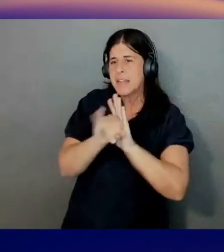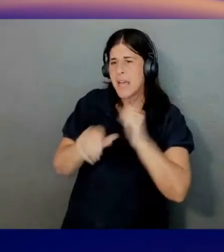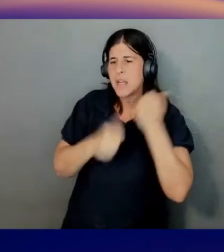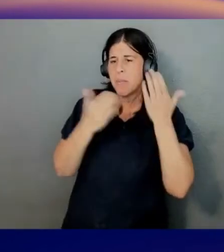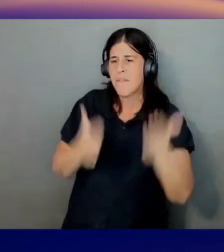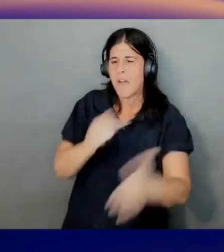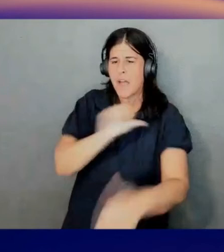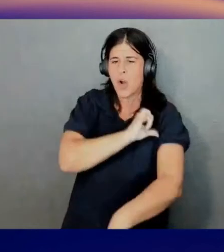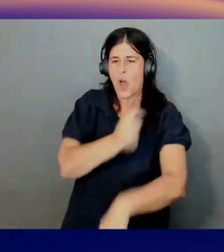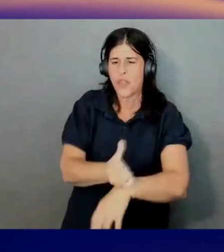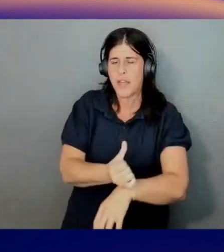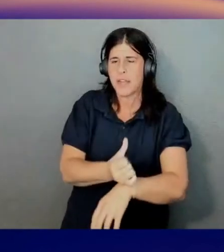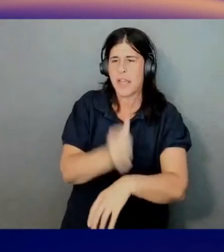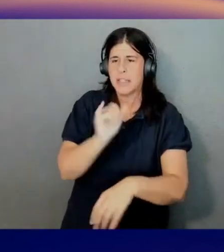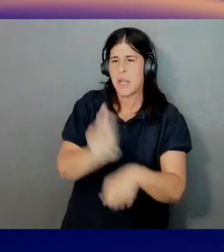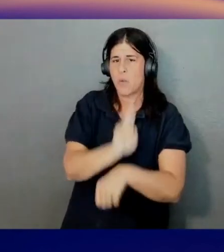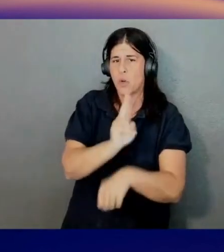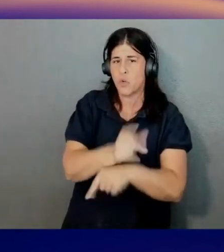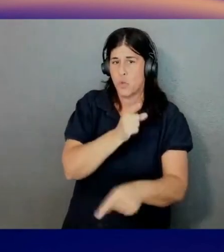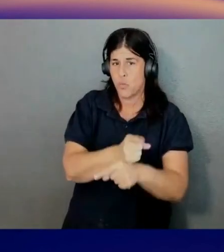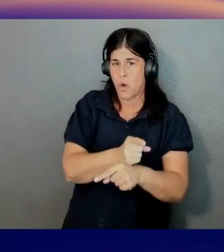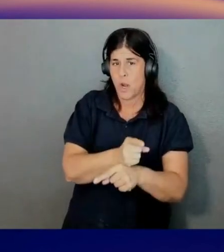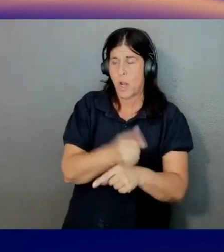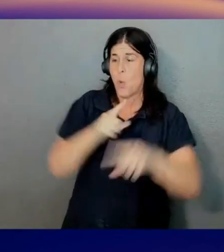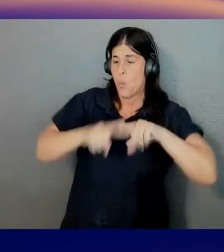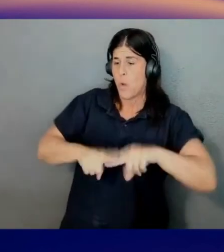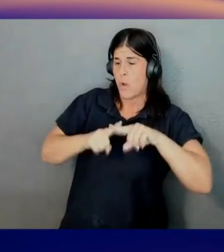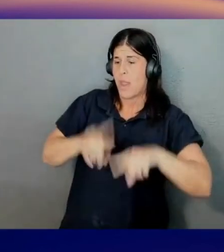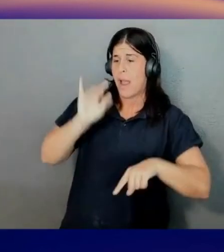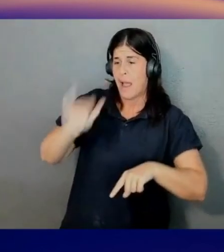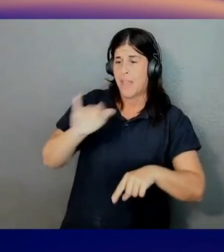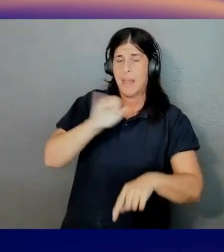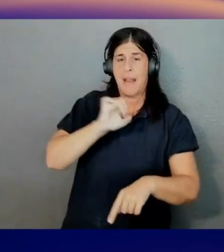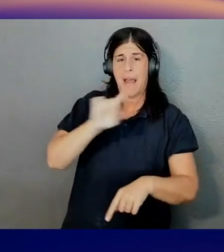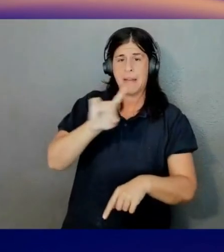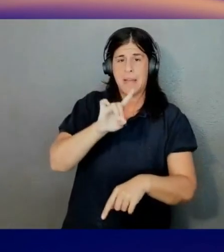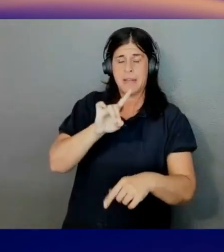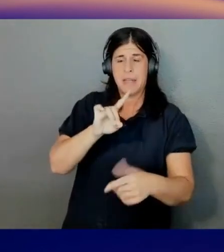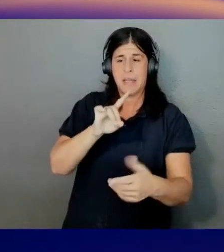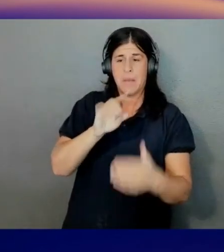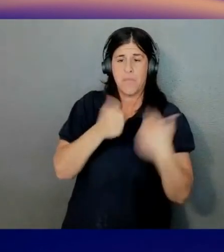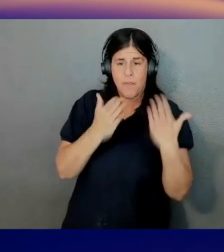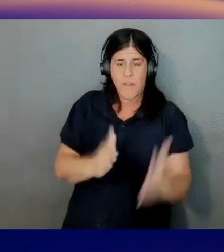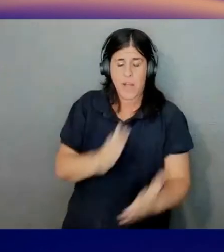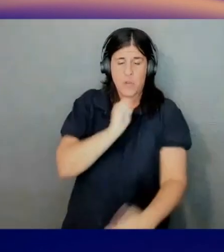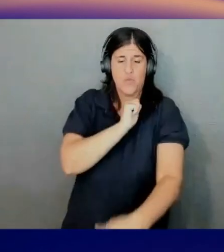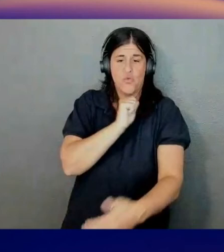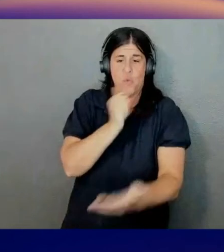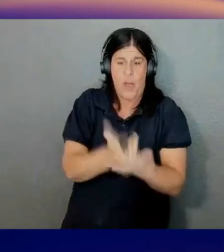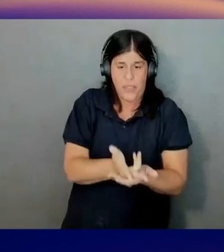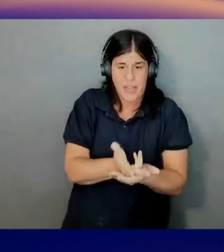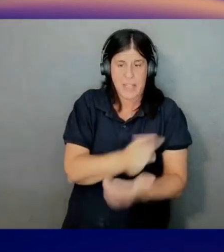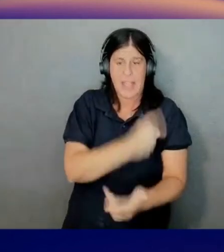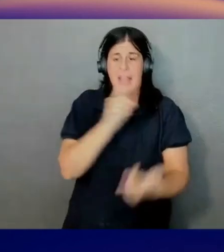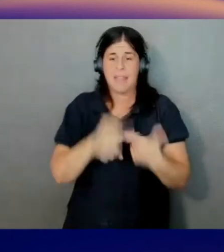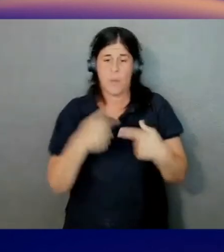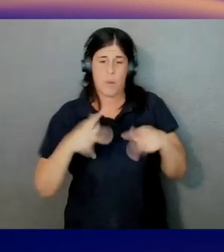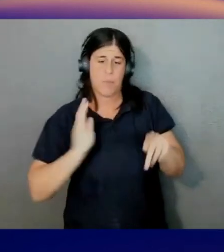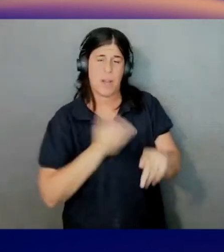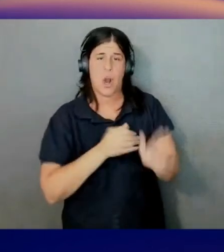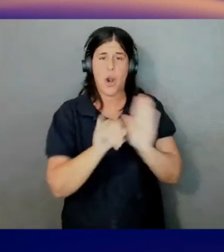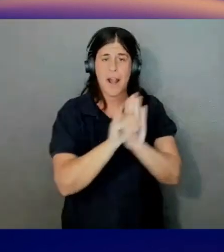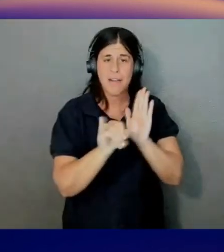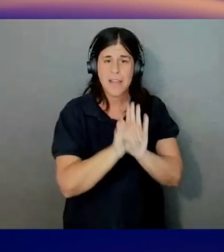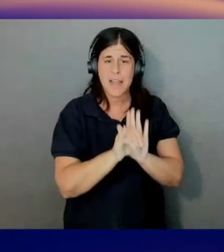our user. Right. Right. Exactly. And we rely on that identity provider Right. to authenticate. Yeah. And then we allow our identity provider through SAML